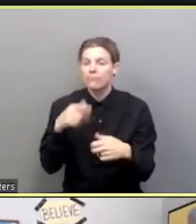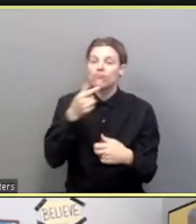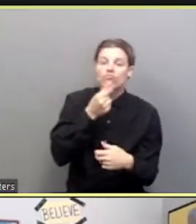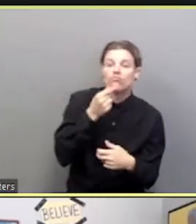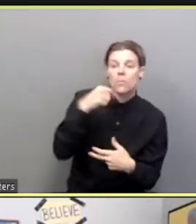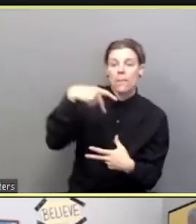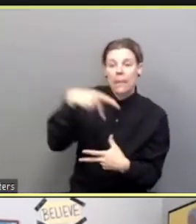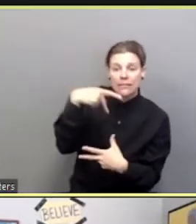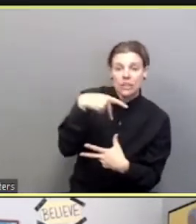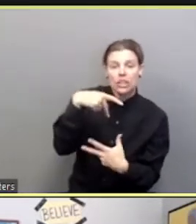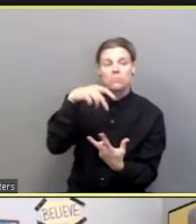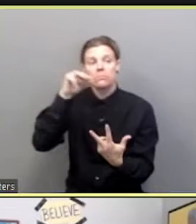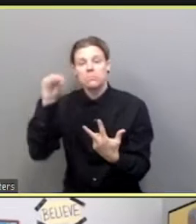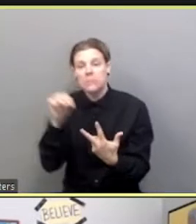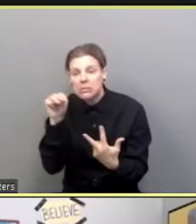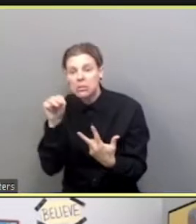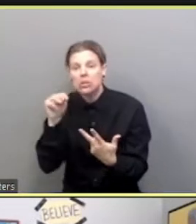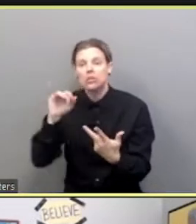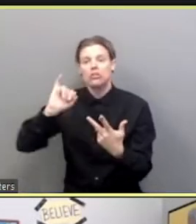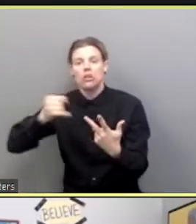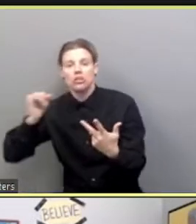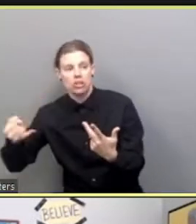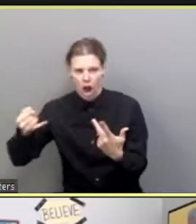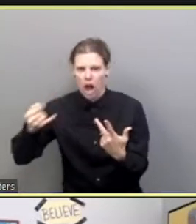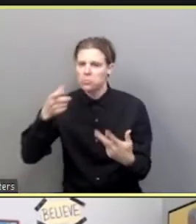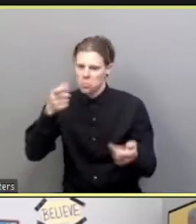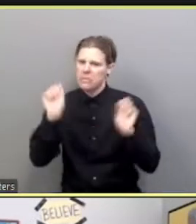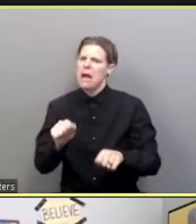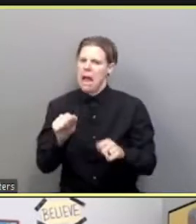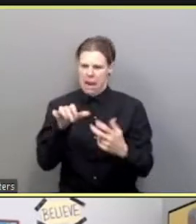or J&J. So we've had over